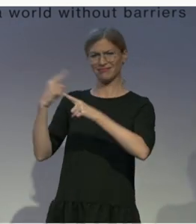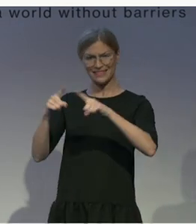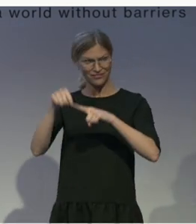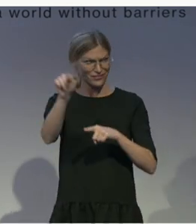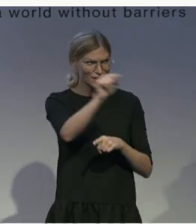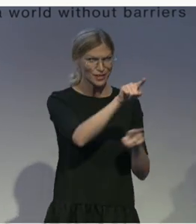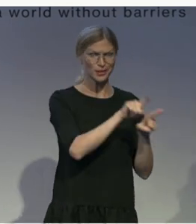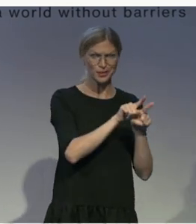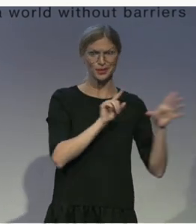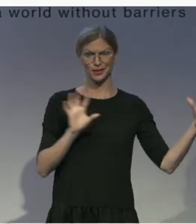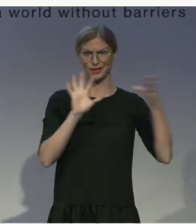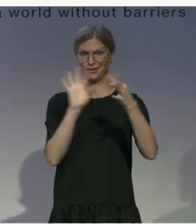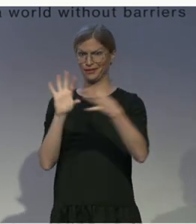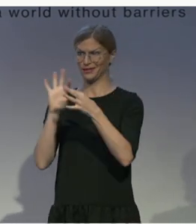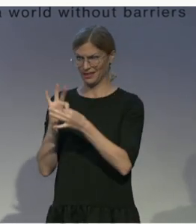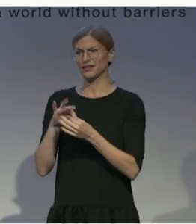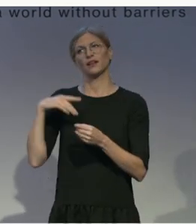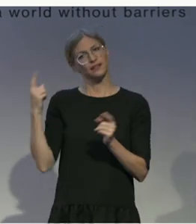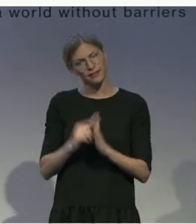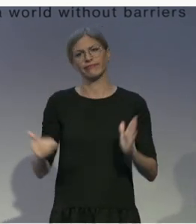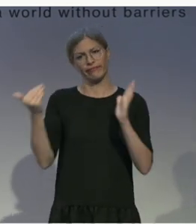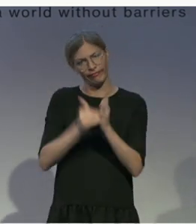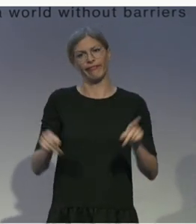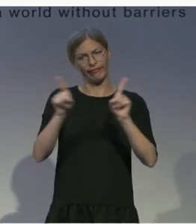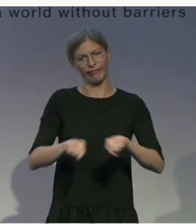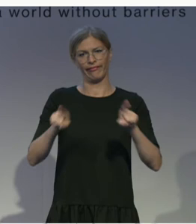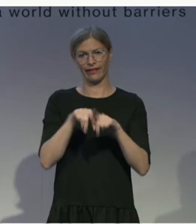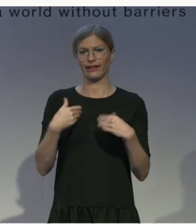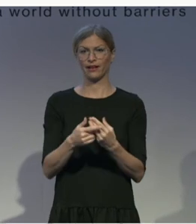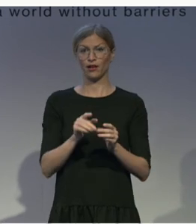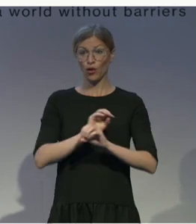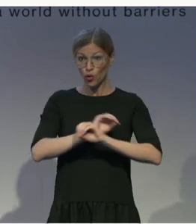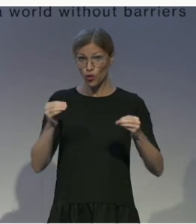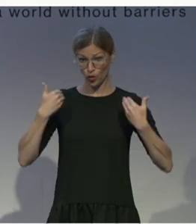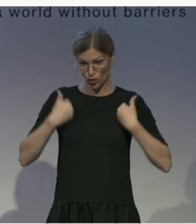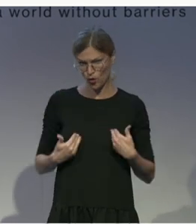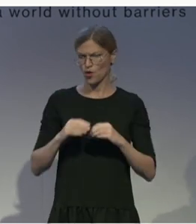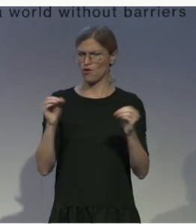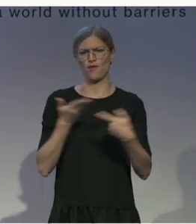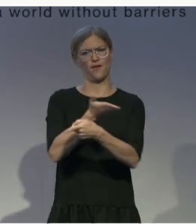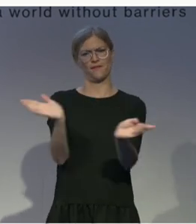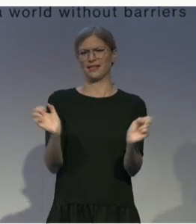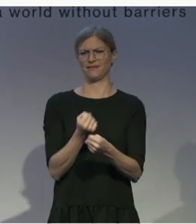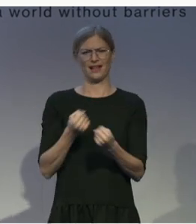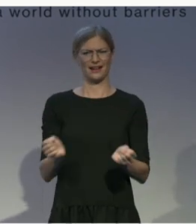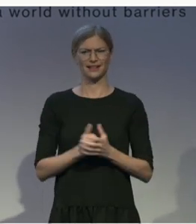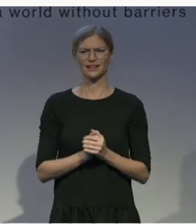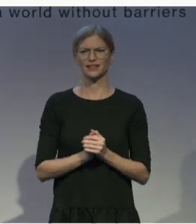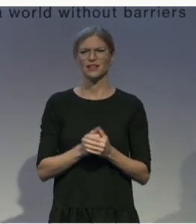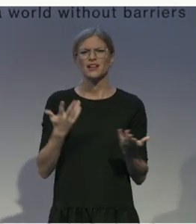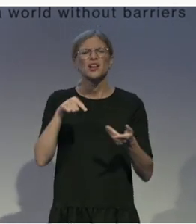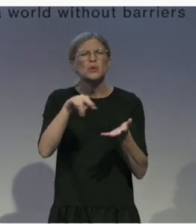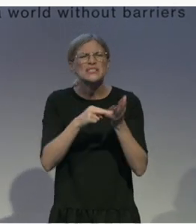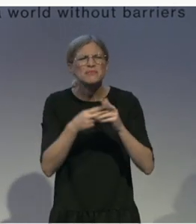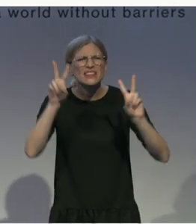the term of nothing about us without us, I think we should go deeper into considering the meaning. One of the